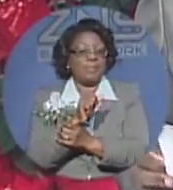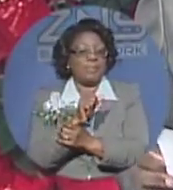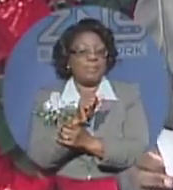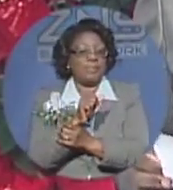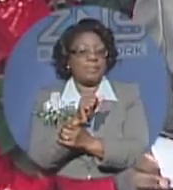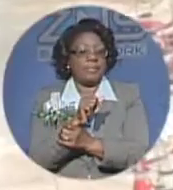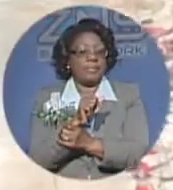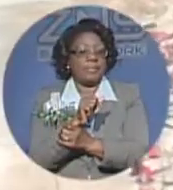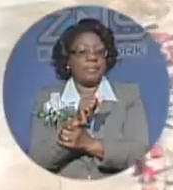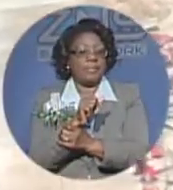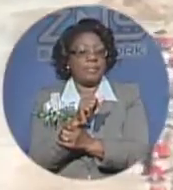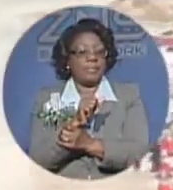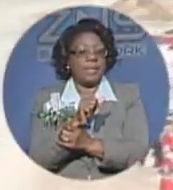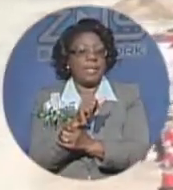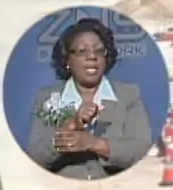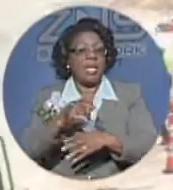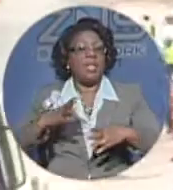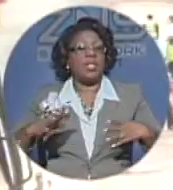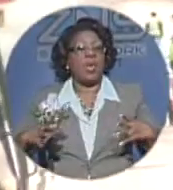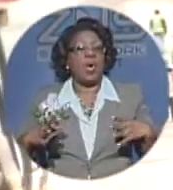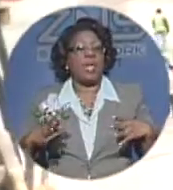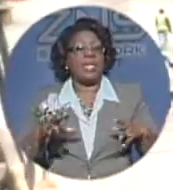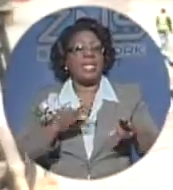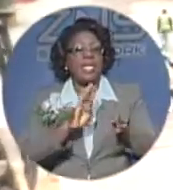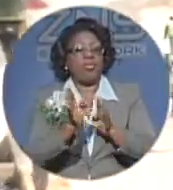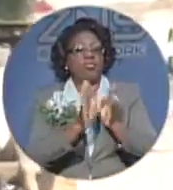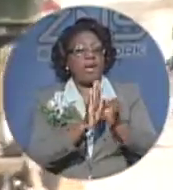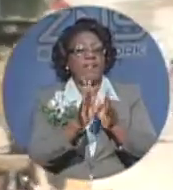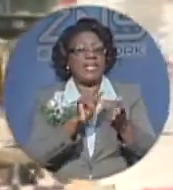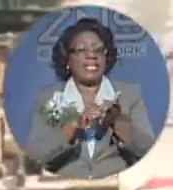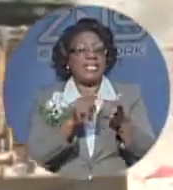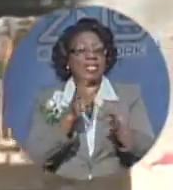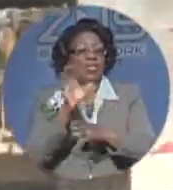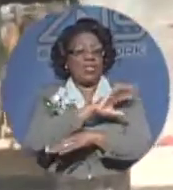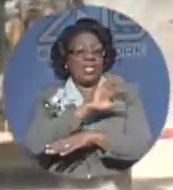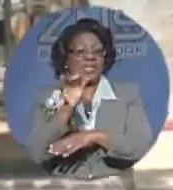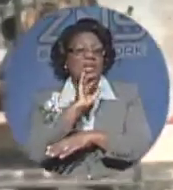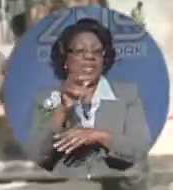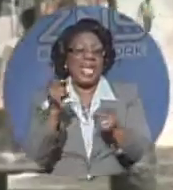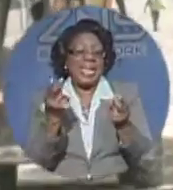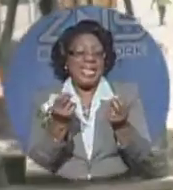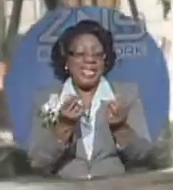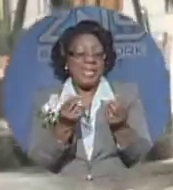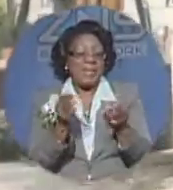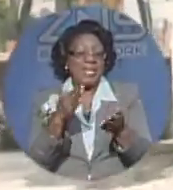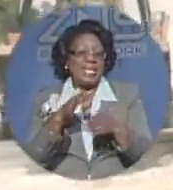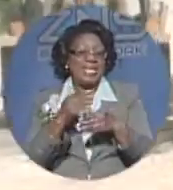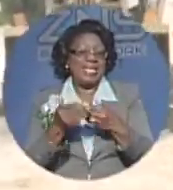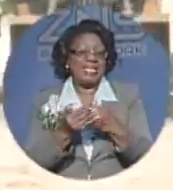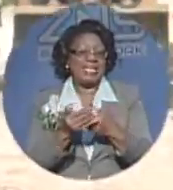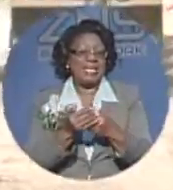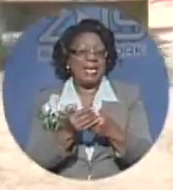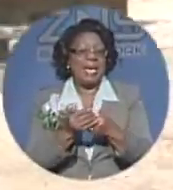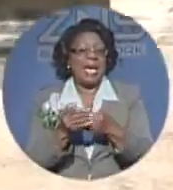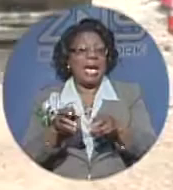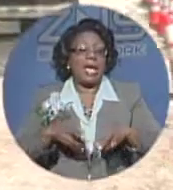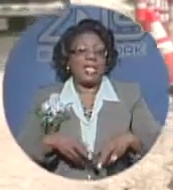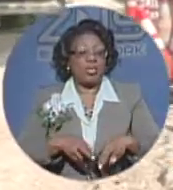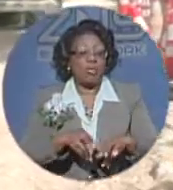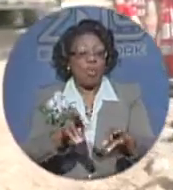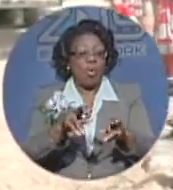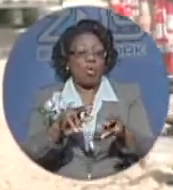Ferguson. The holiday commute this Christmas will be a little bit easier, as major roadways here in the capital are now